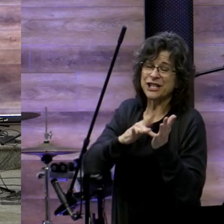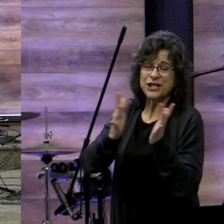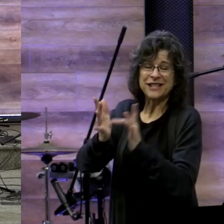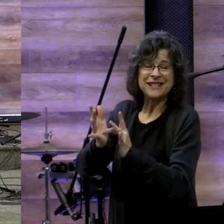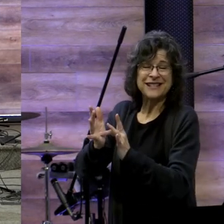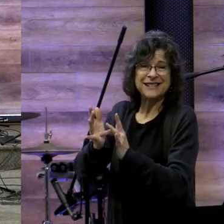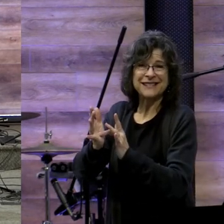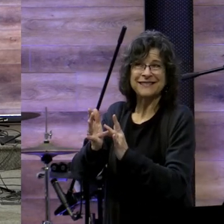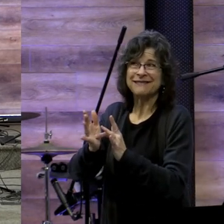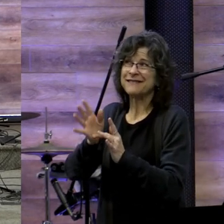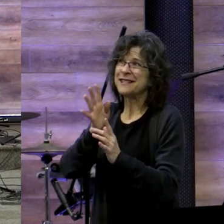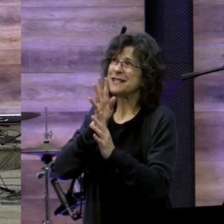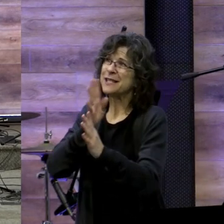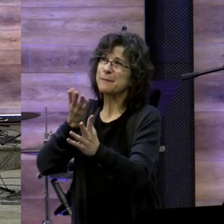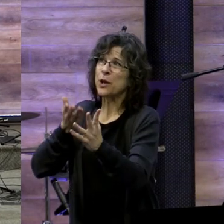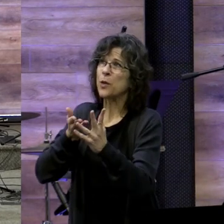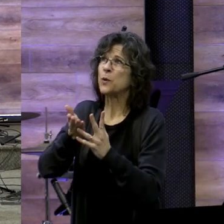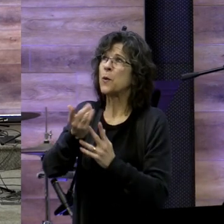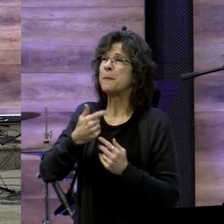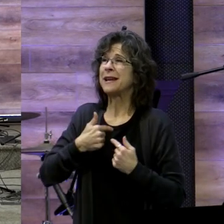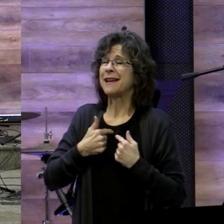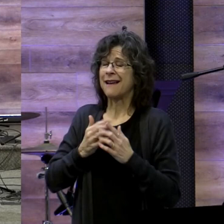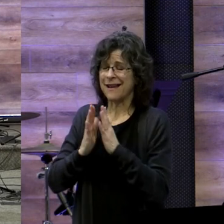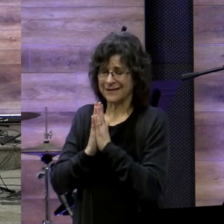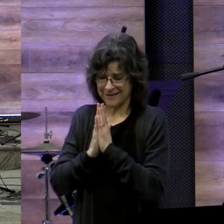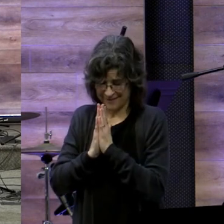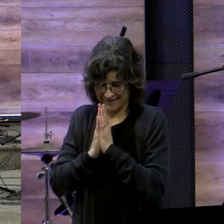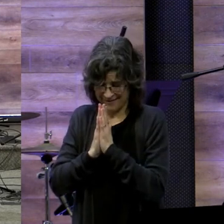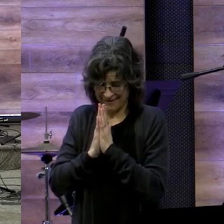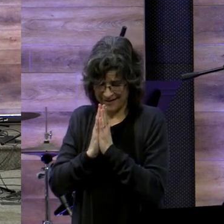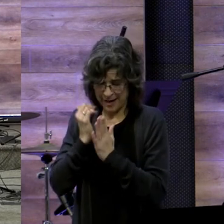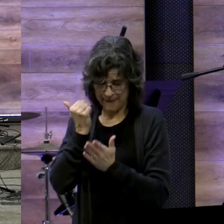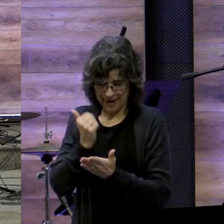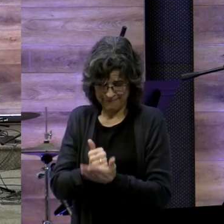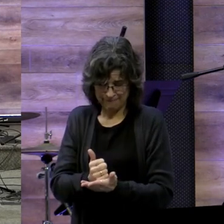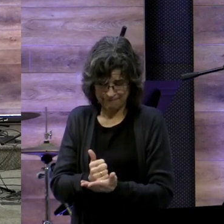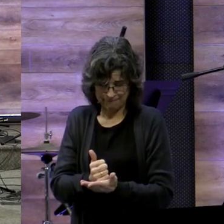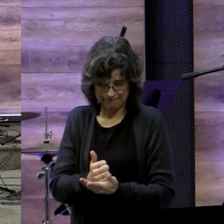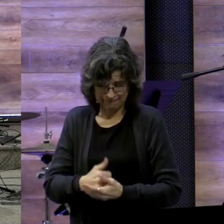ask. In the beautiful name of Jesus, I pray. Amen.